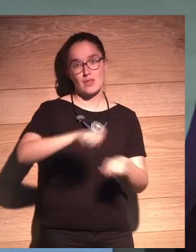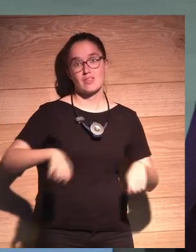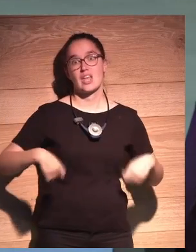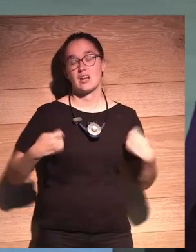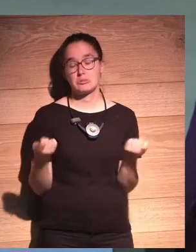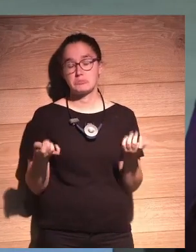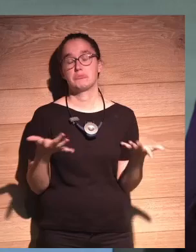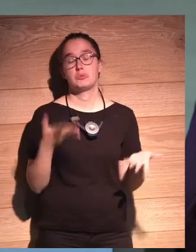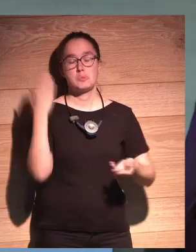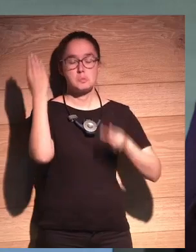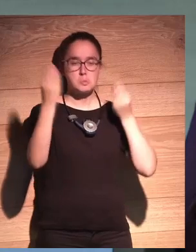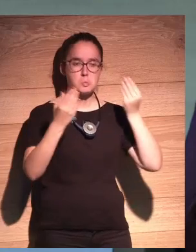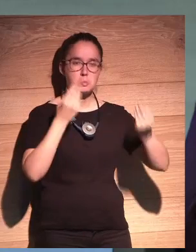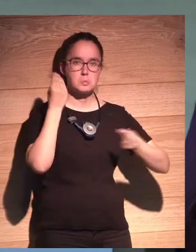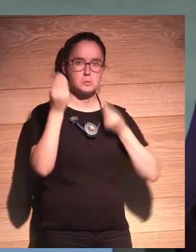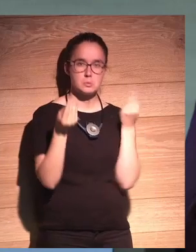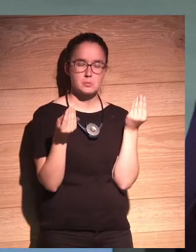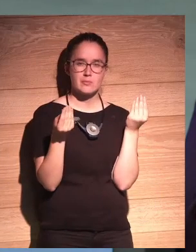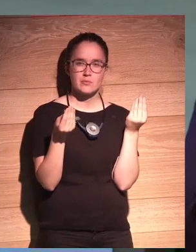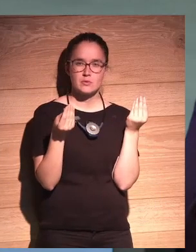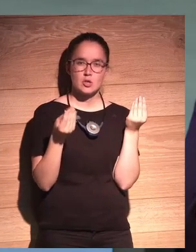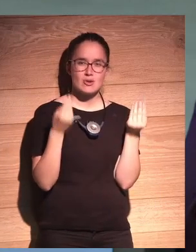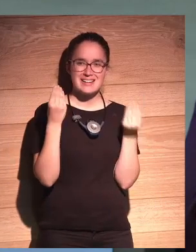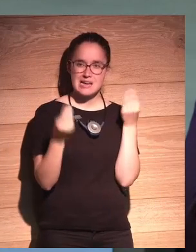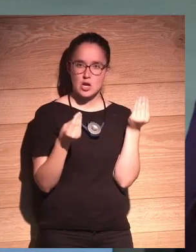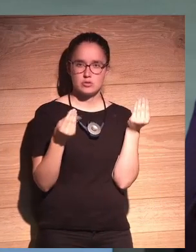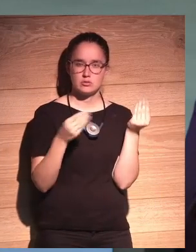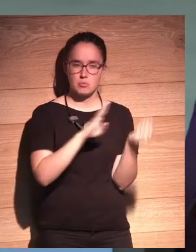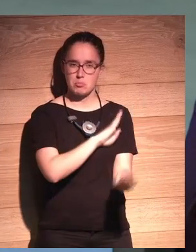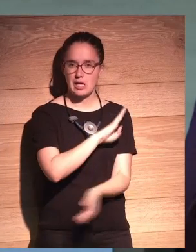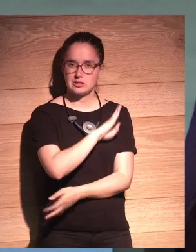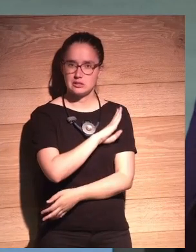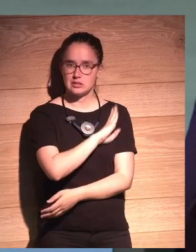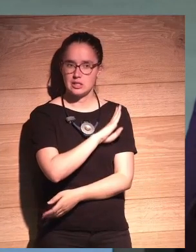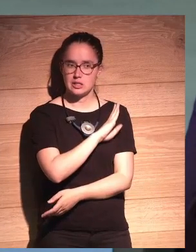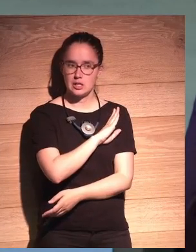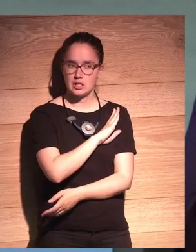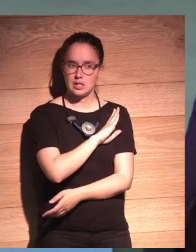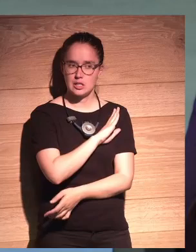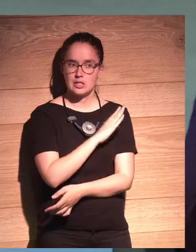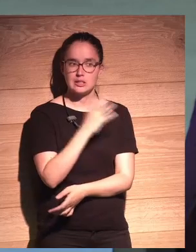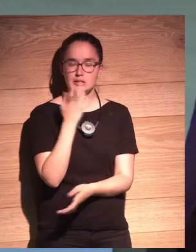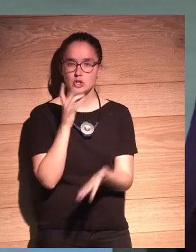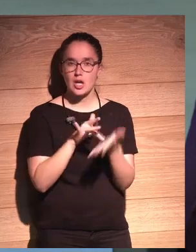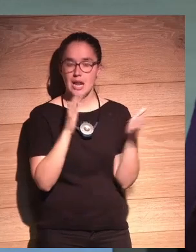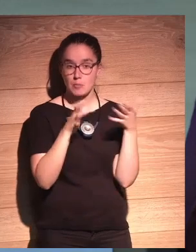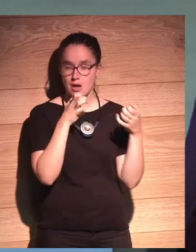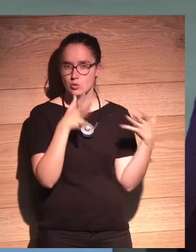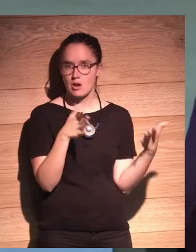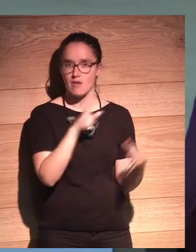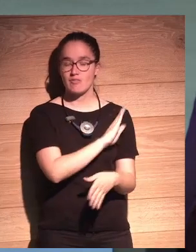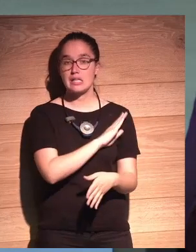for 15 years, and the reflection that I did in those days is that